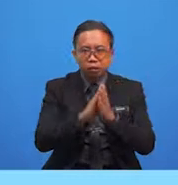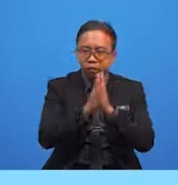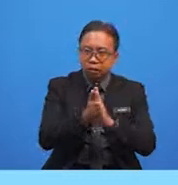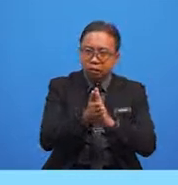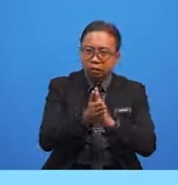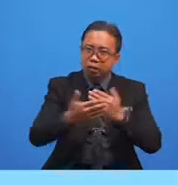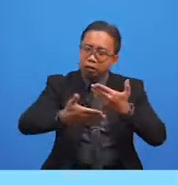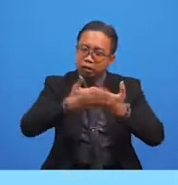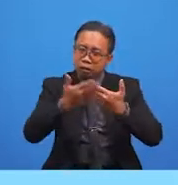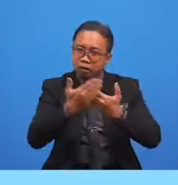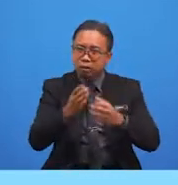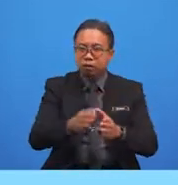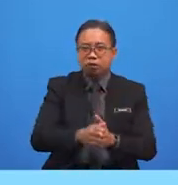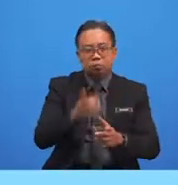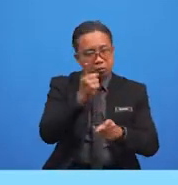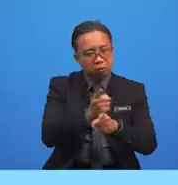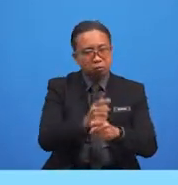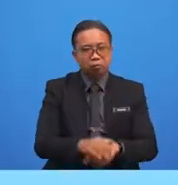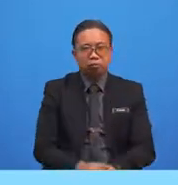could easily come true.